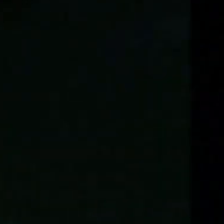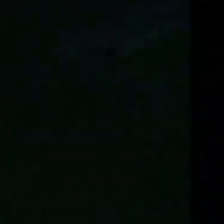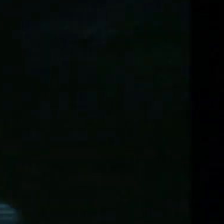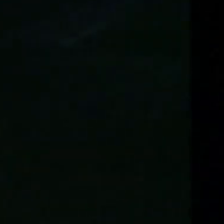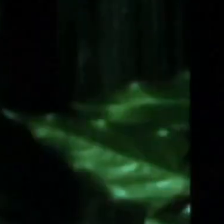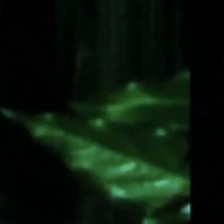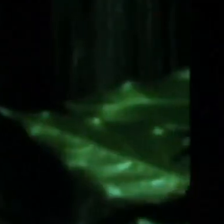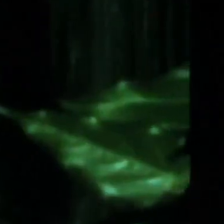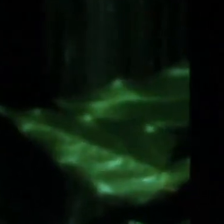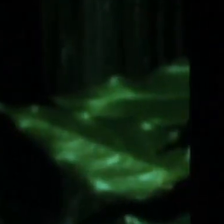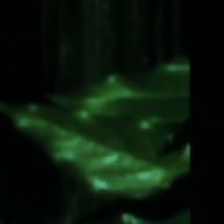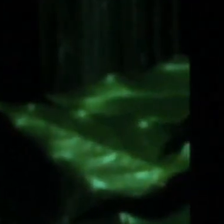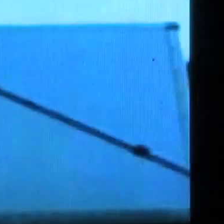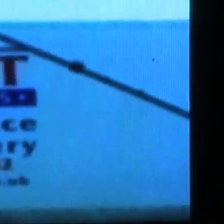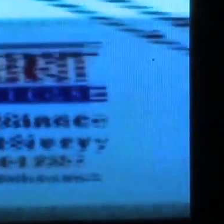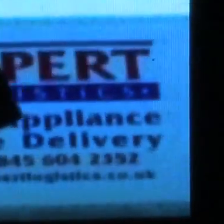success.